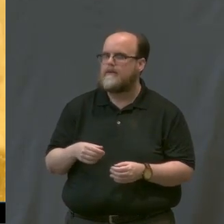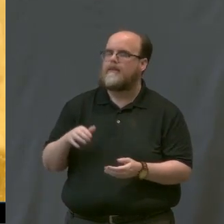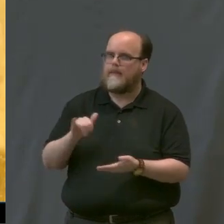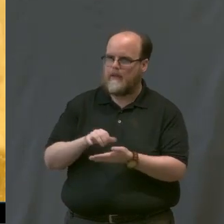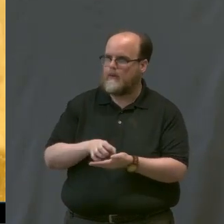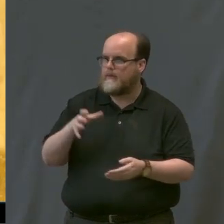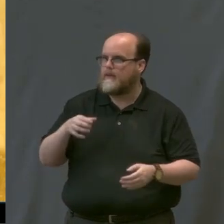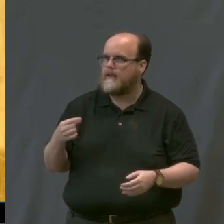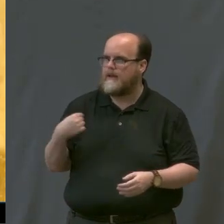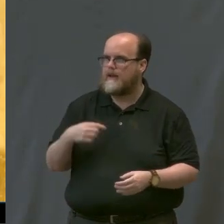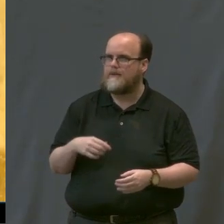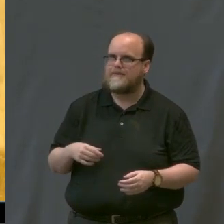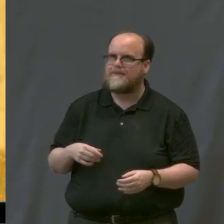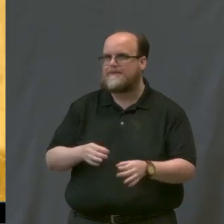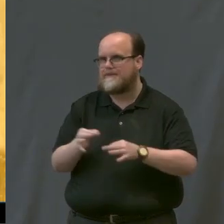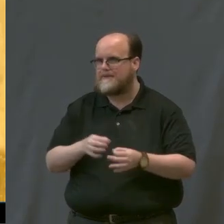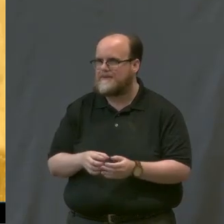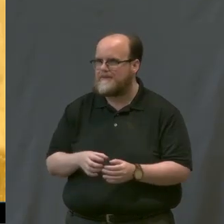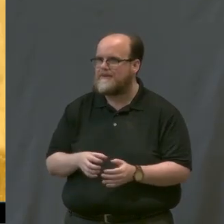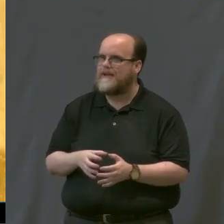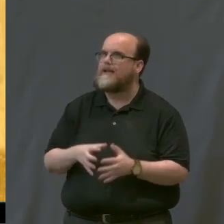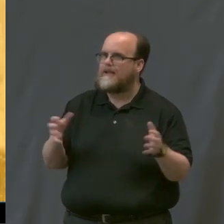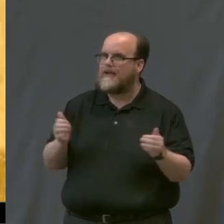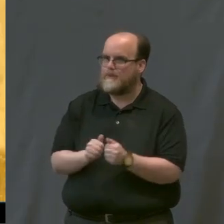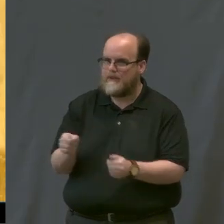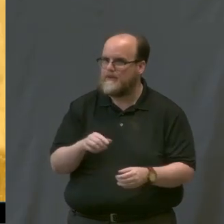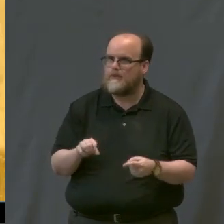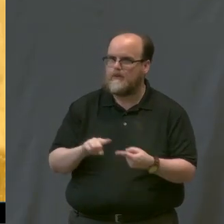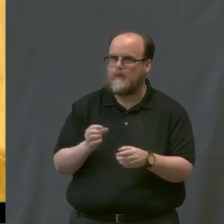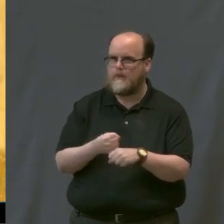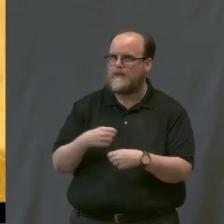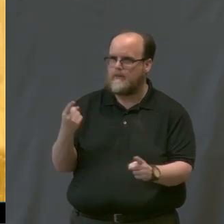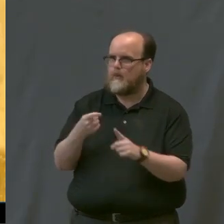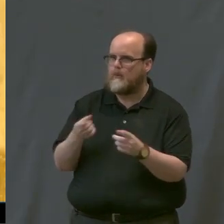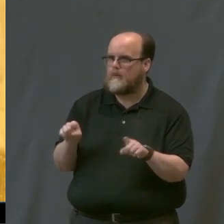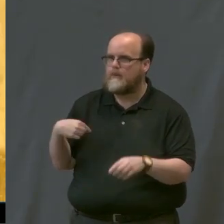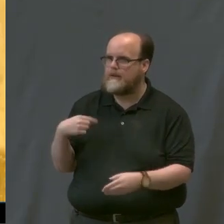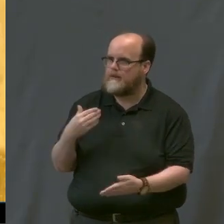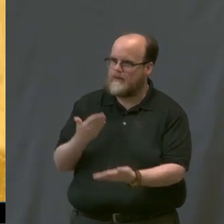go into excruciating detail with you just to make that point when we get there.